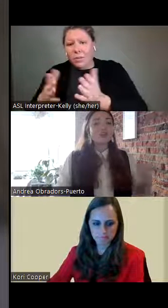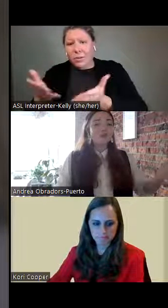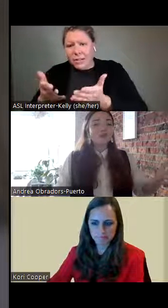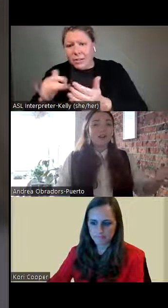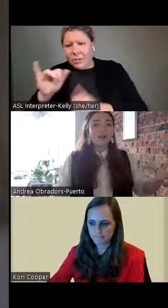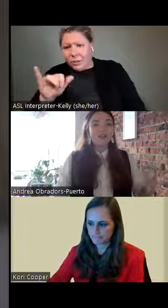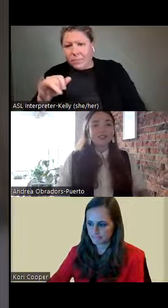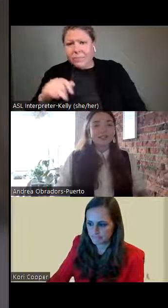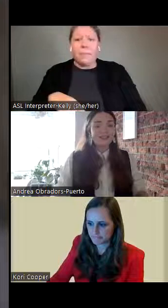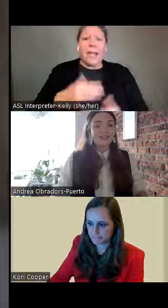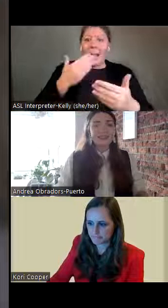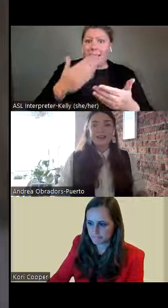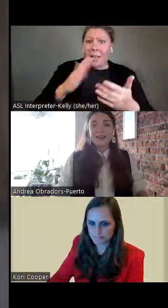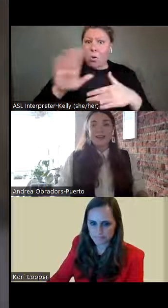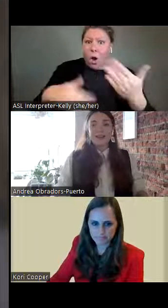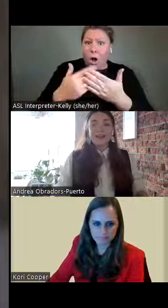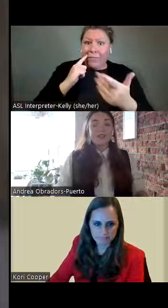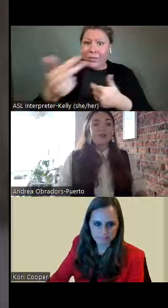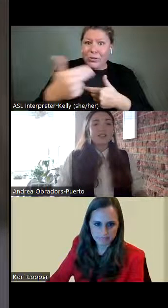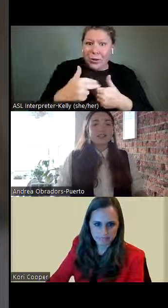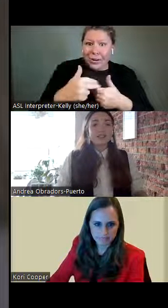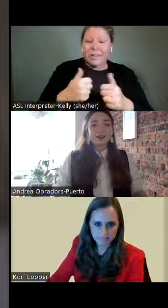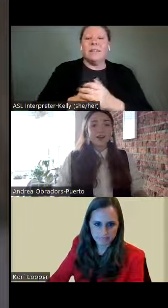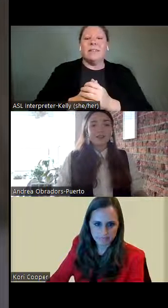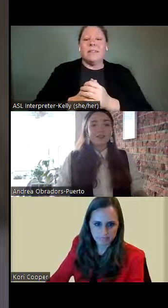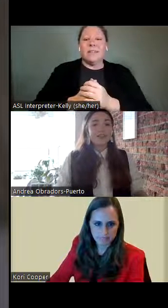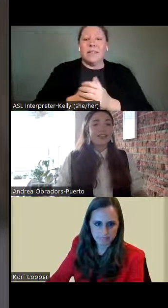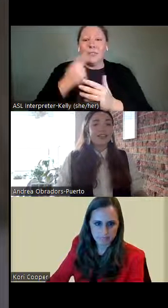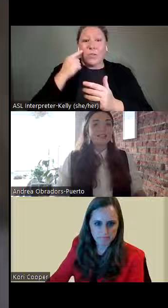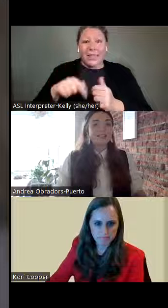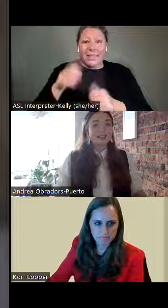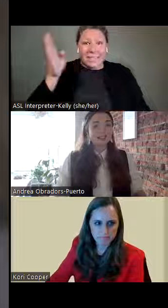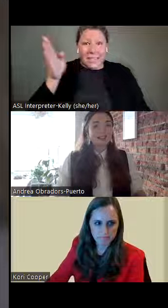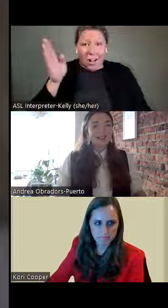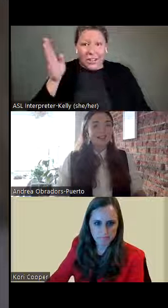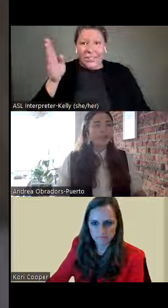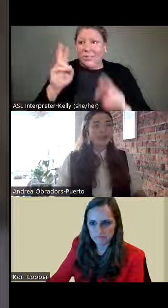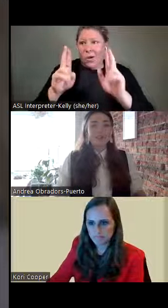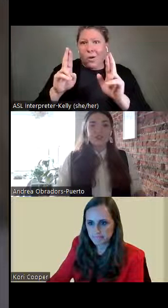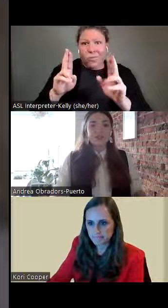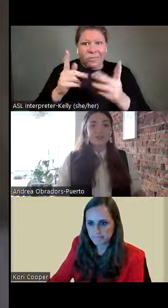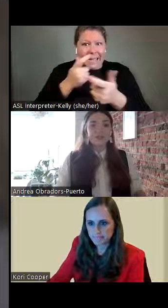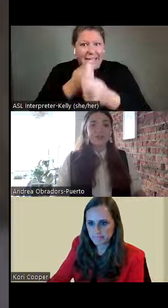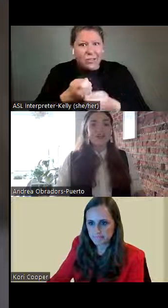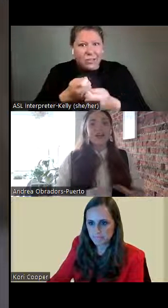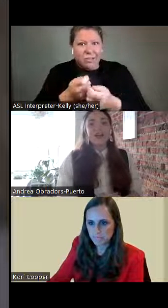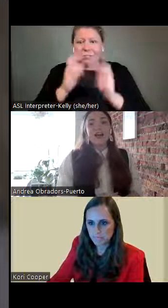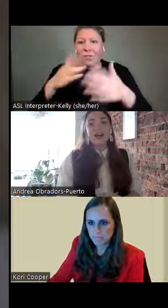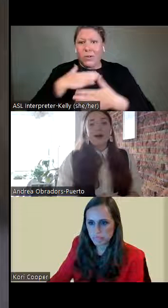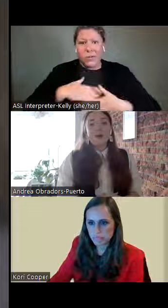thank you all for attending and to this talk. Hopefully it's very interesting and you enjoy it so